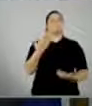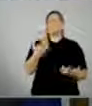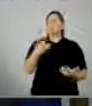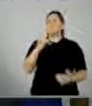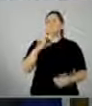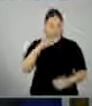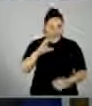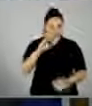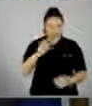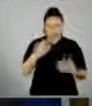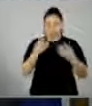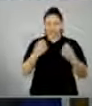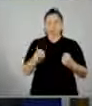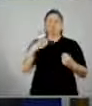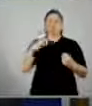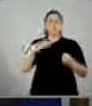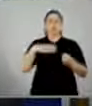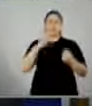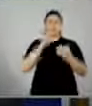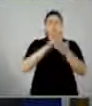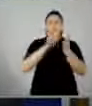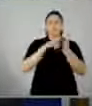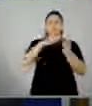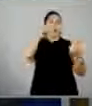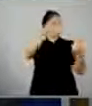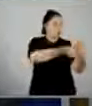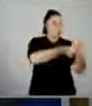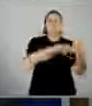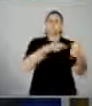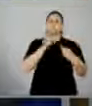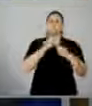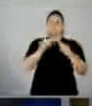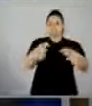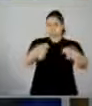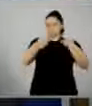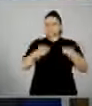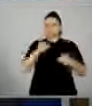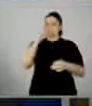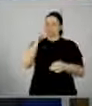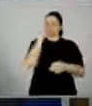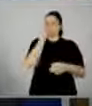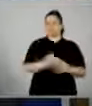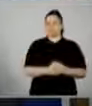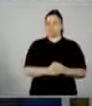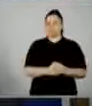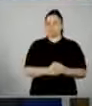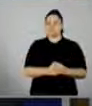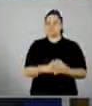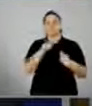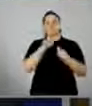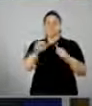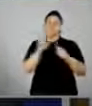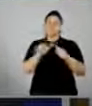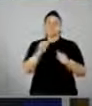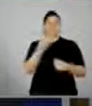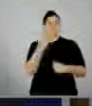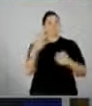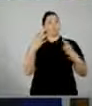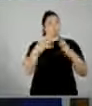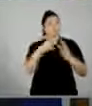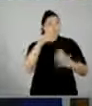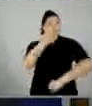So it's efficacious as soon as 4 weeks after the AstraZeneca, but the recommendation routinely is to